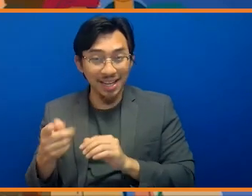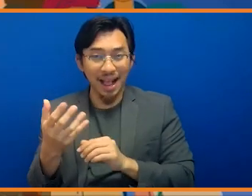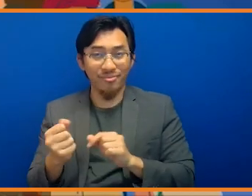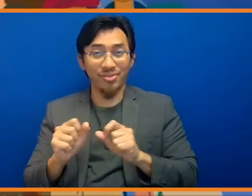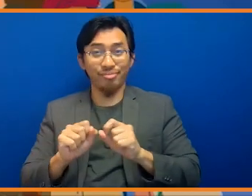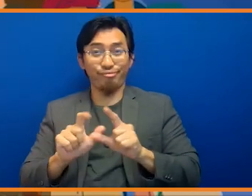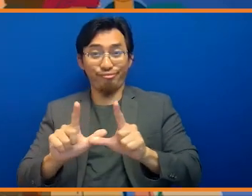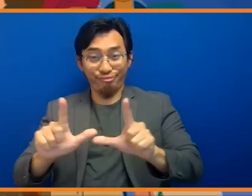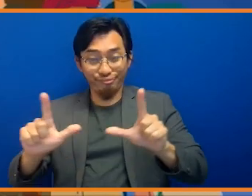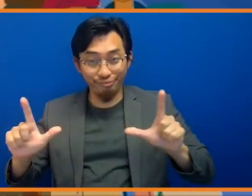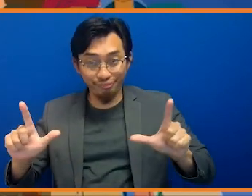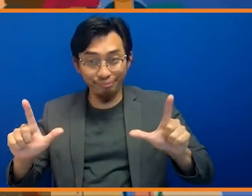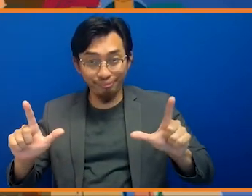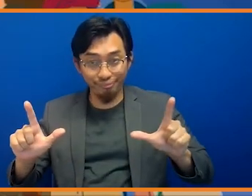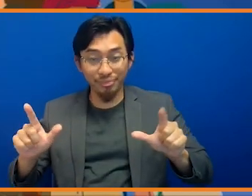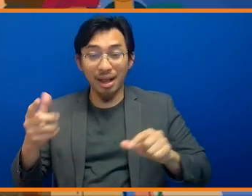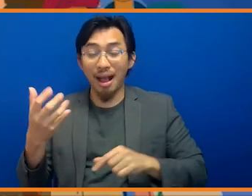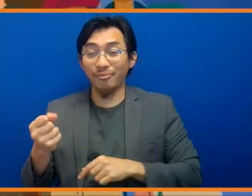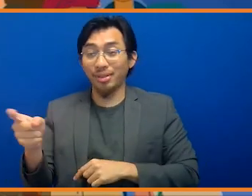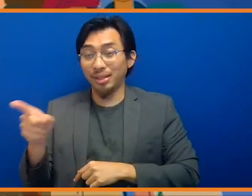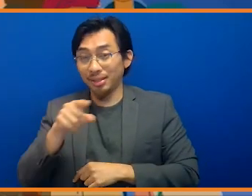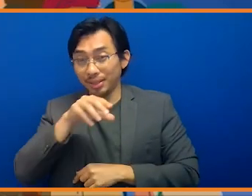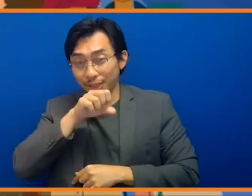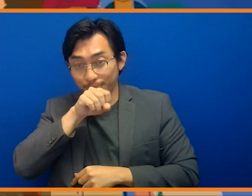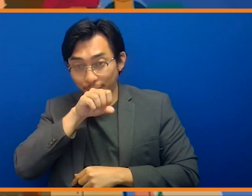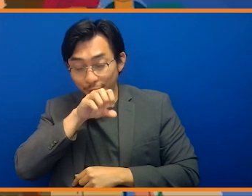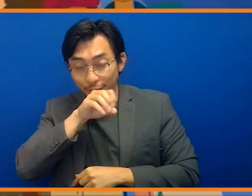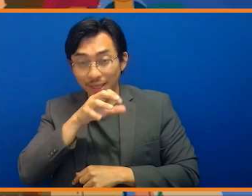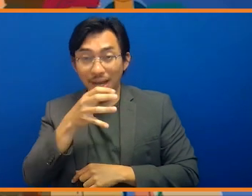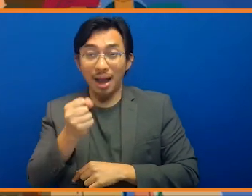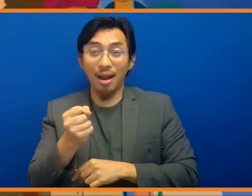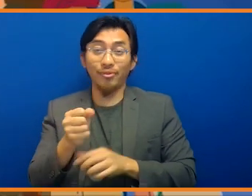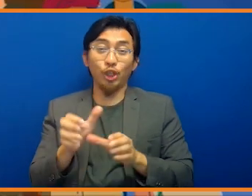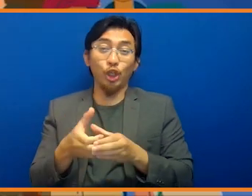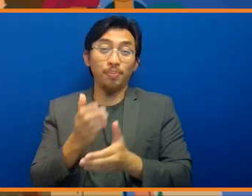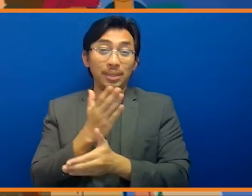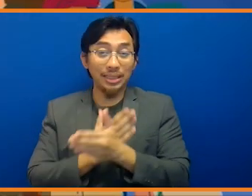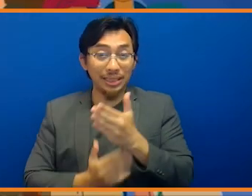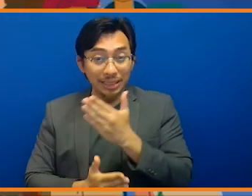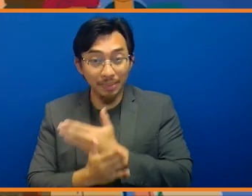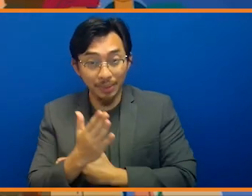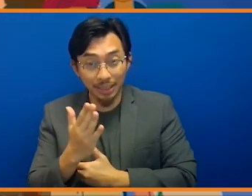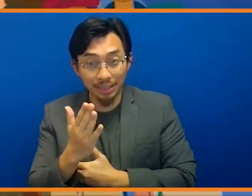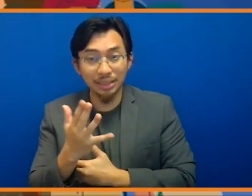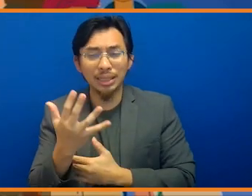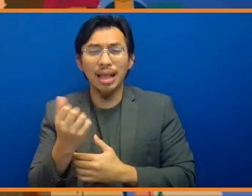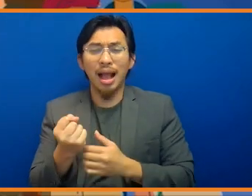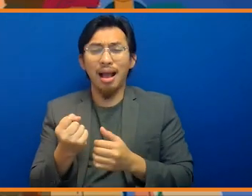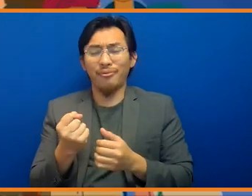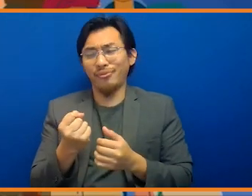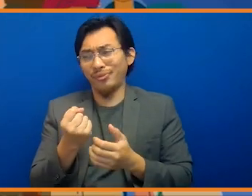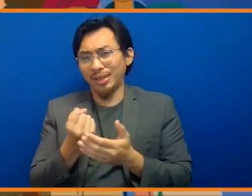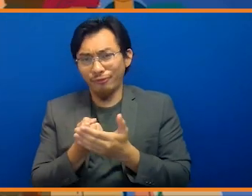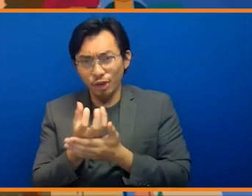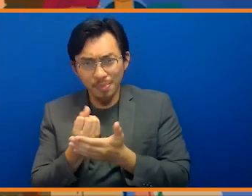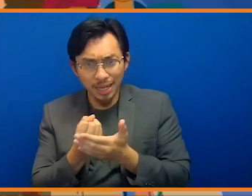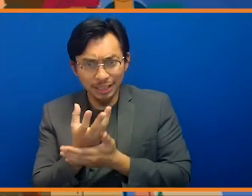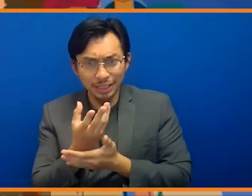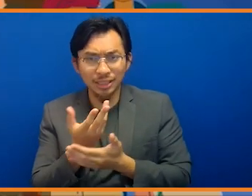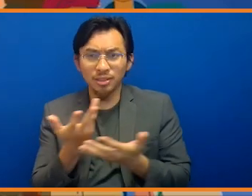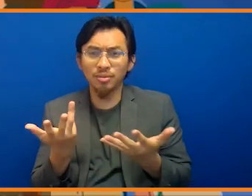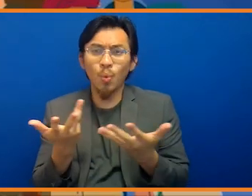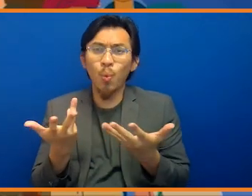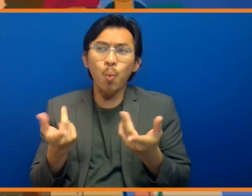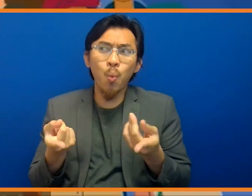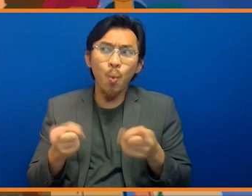this screen, they have the speaker, so the disabilities group can still have the information about what's going